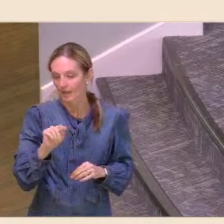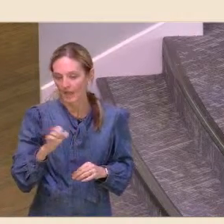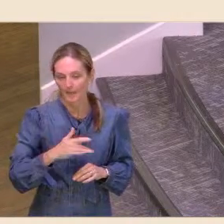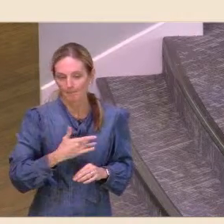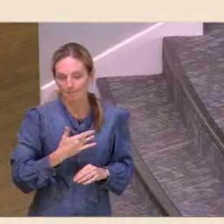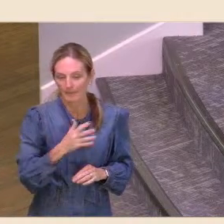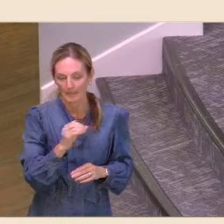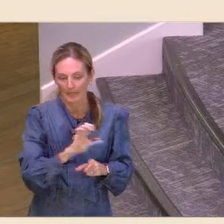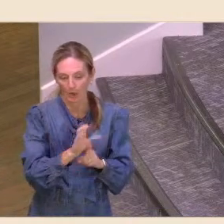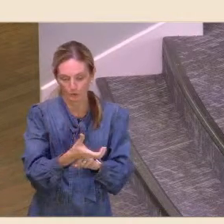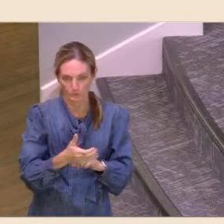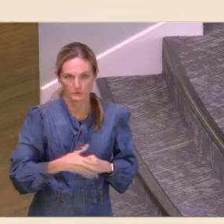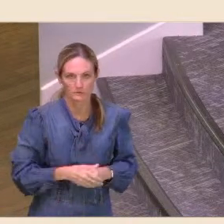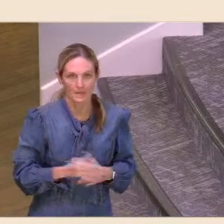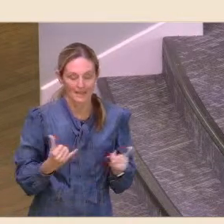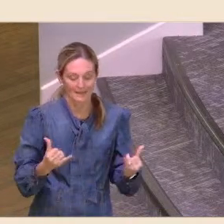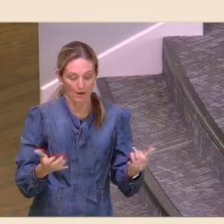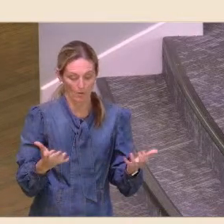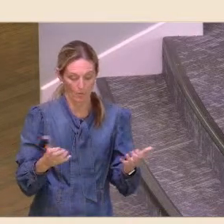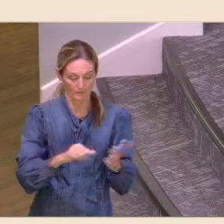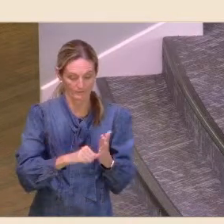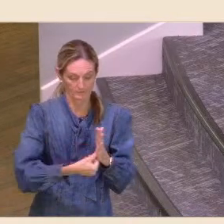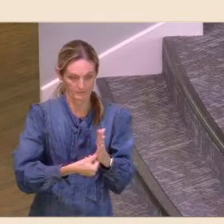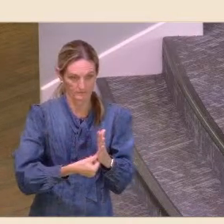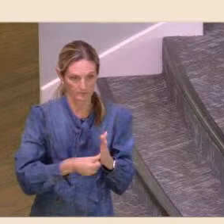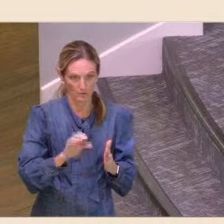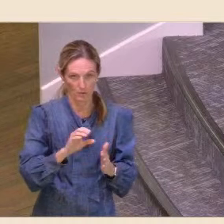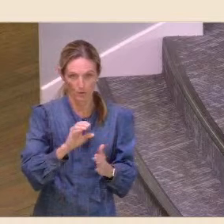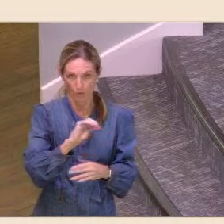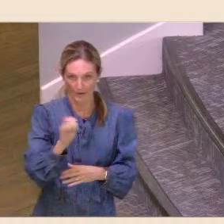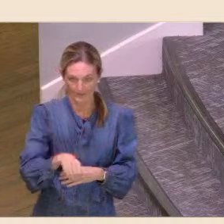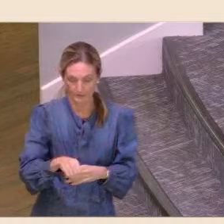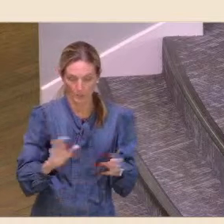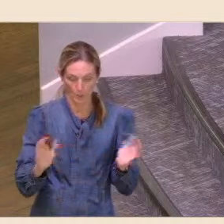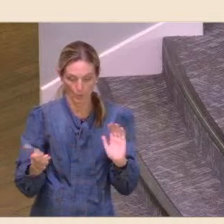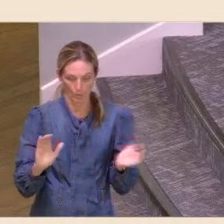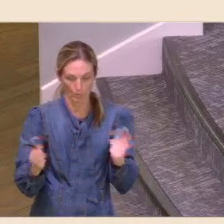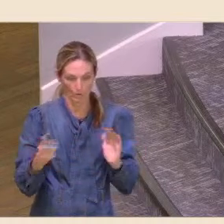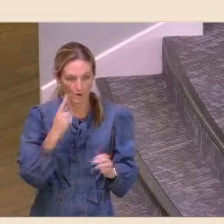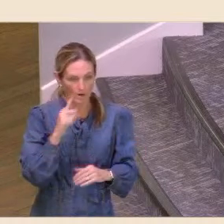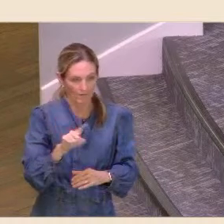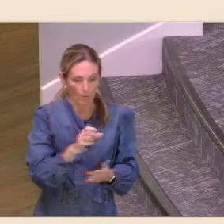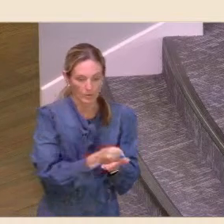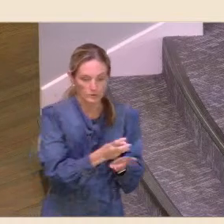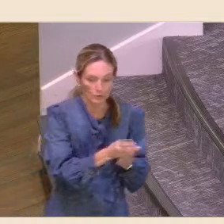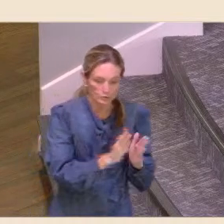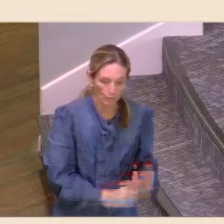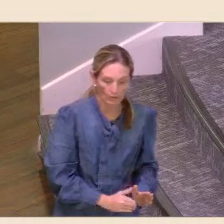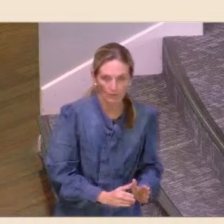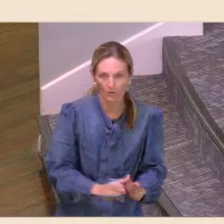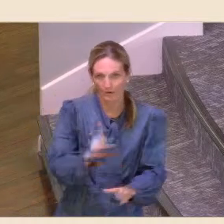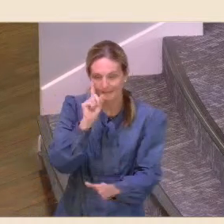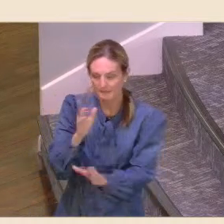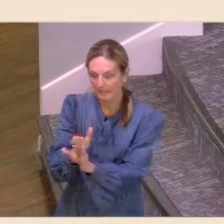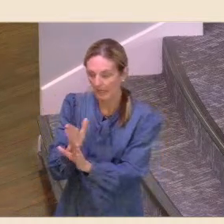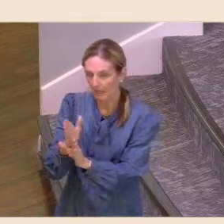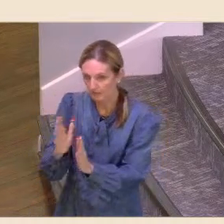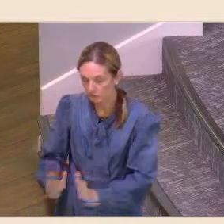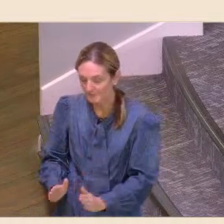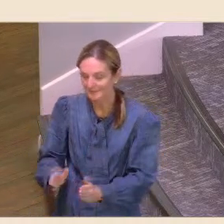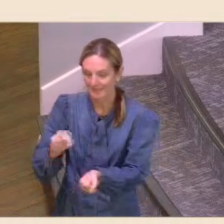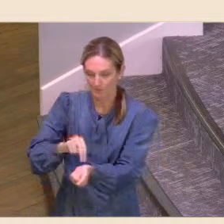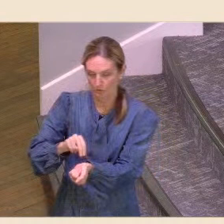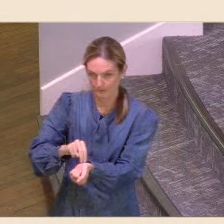I did want to highlight the ratios for social workers, for school psychologists, and school